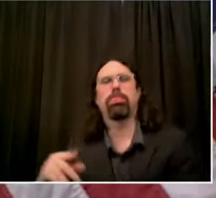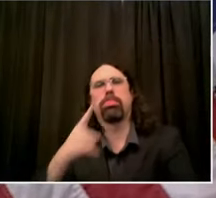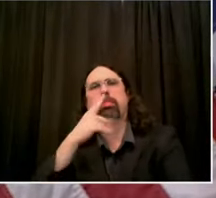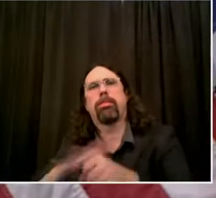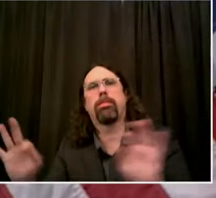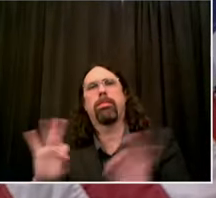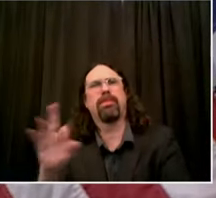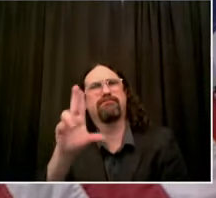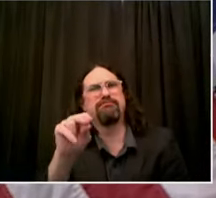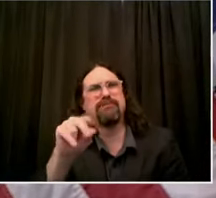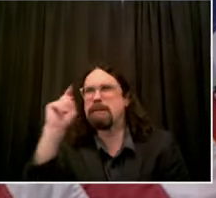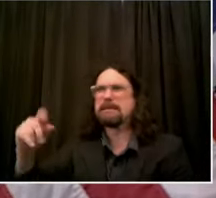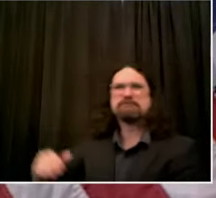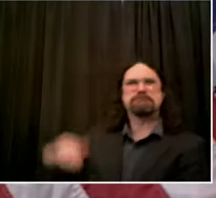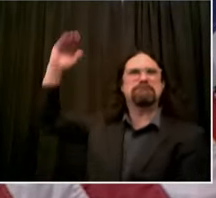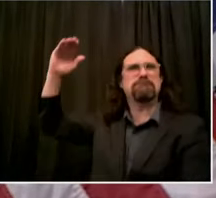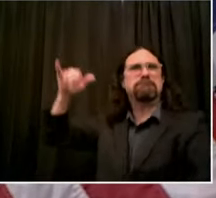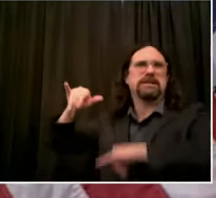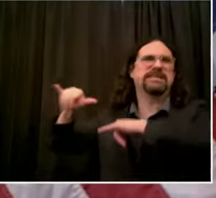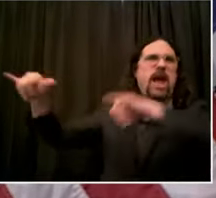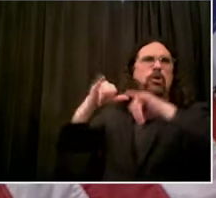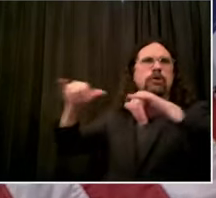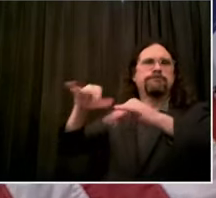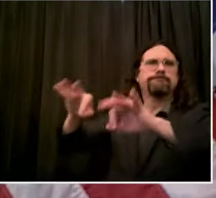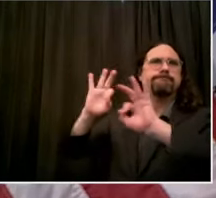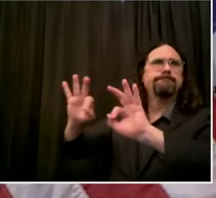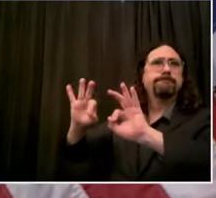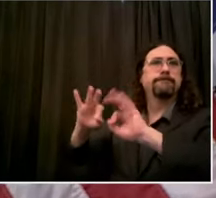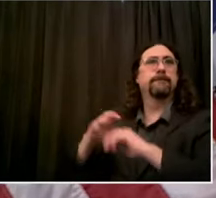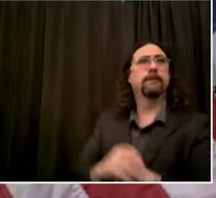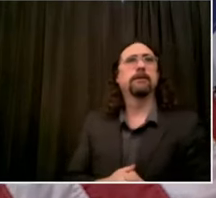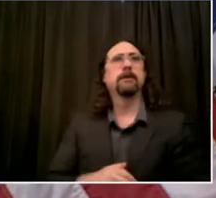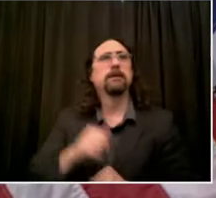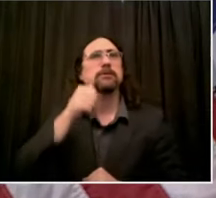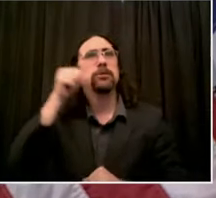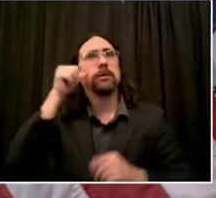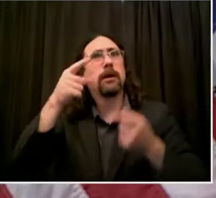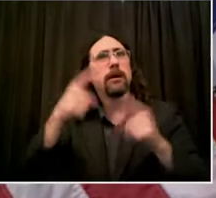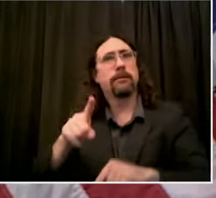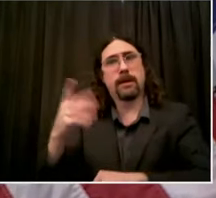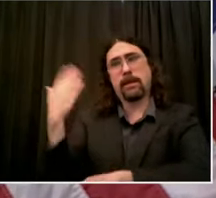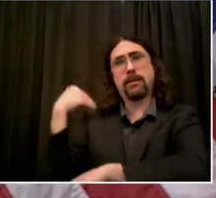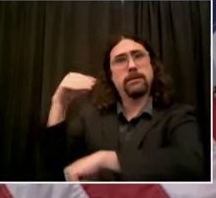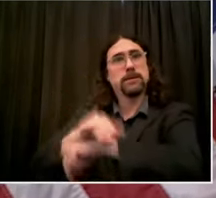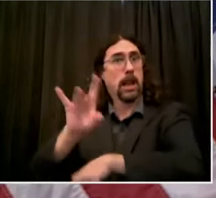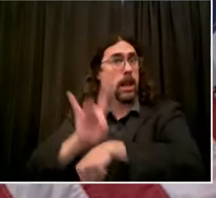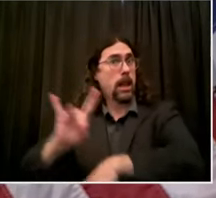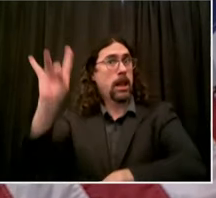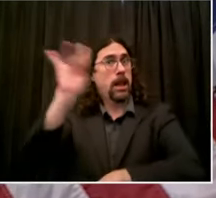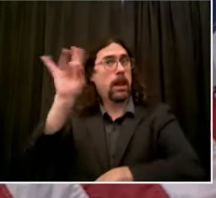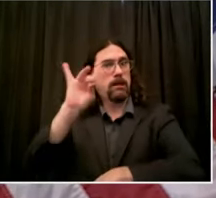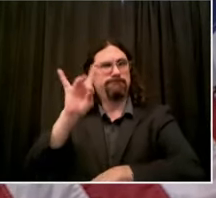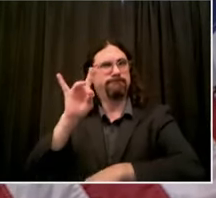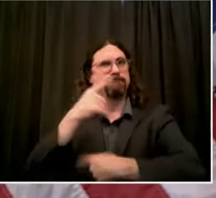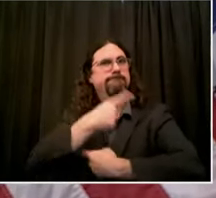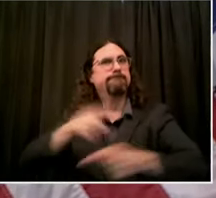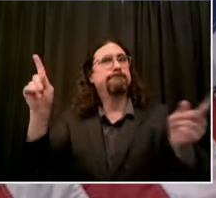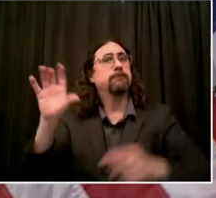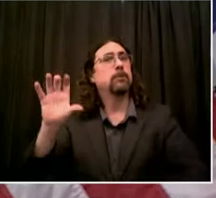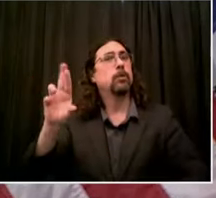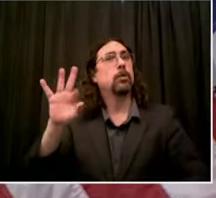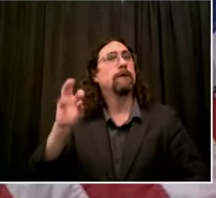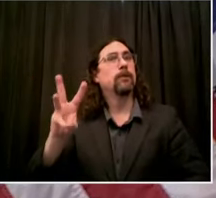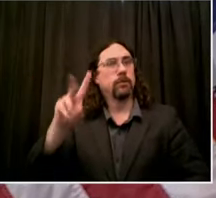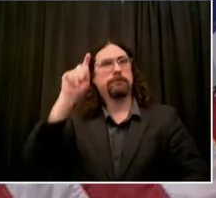night, the curfew beginning at 8 p.m. and going on till 5 a.m. the next morning, that will be in place, including Sunday